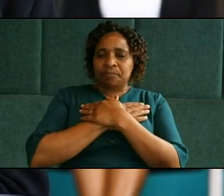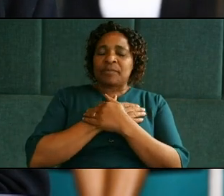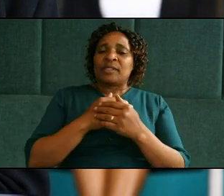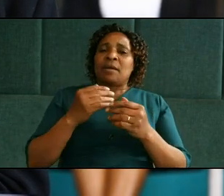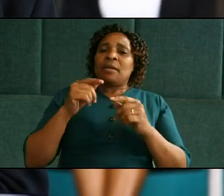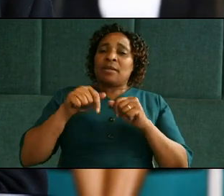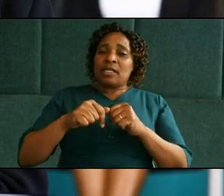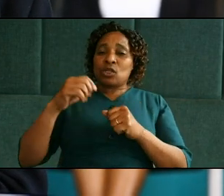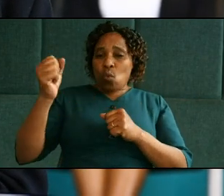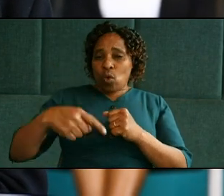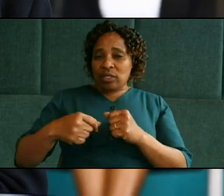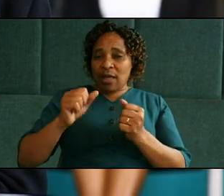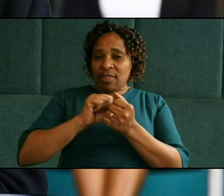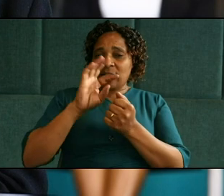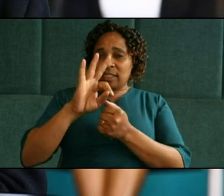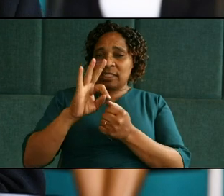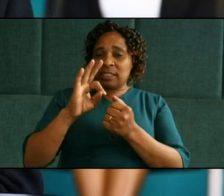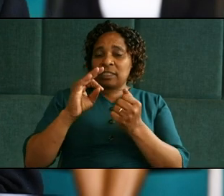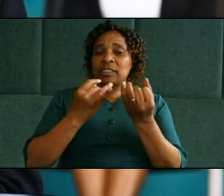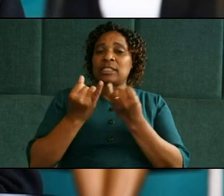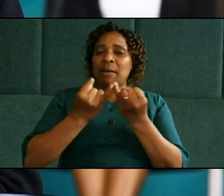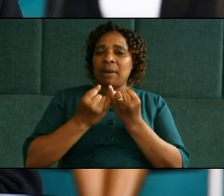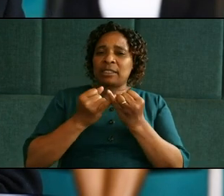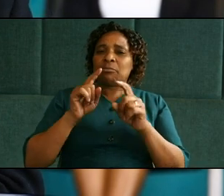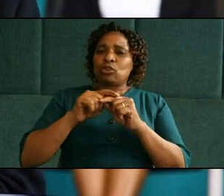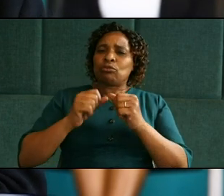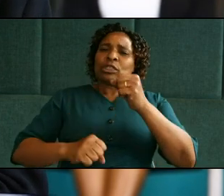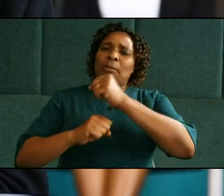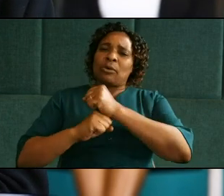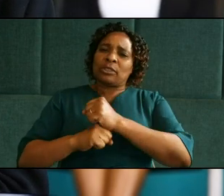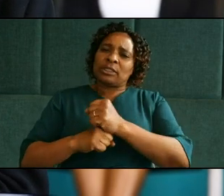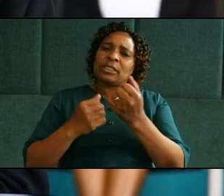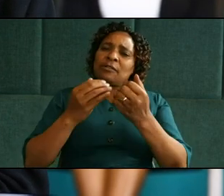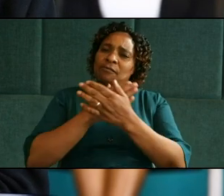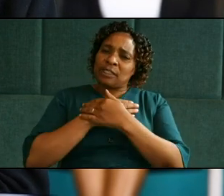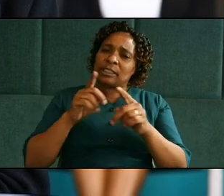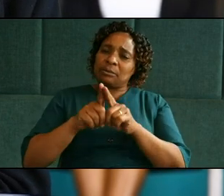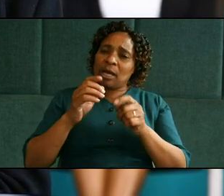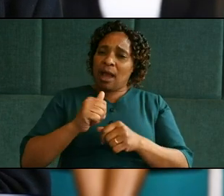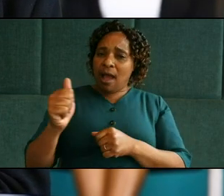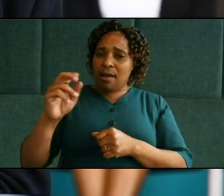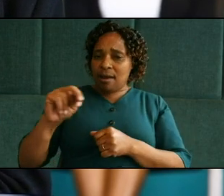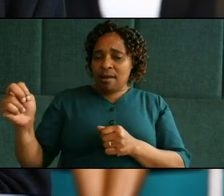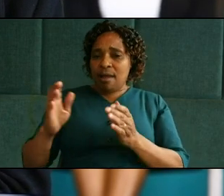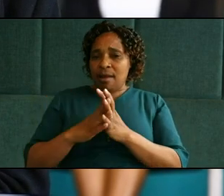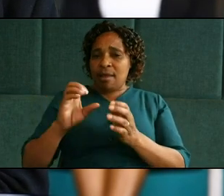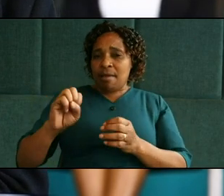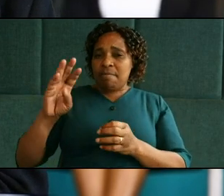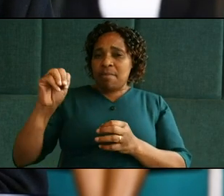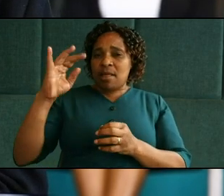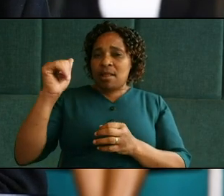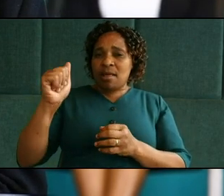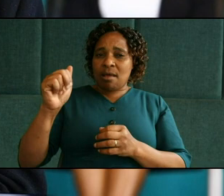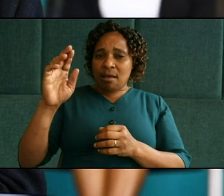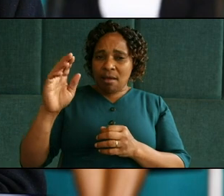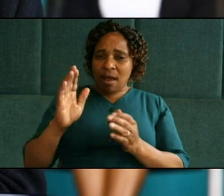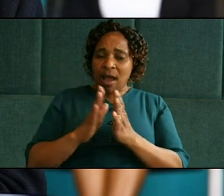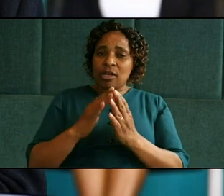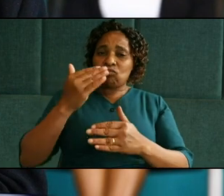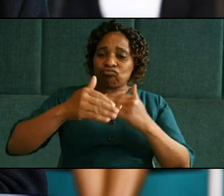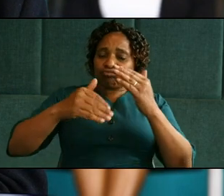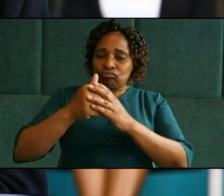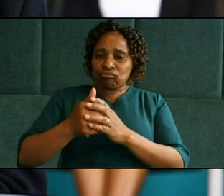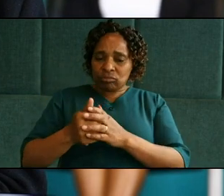13th Sabbath offering will help support pathfinders like Anna and Emilia in Latvia. The offering will help construct a building in Latvia's